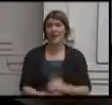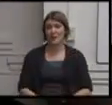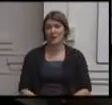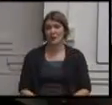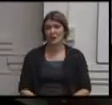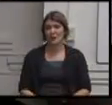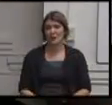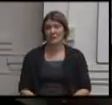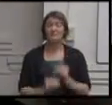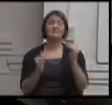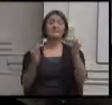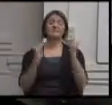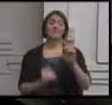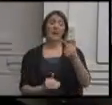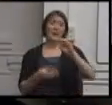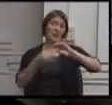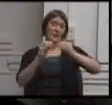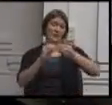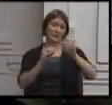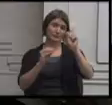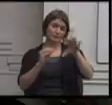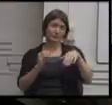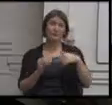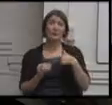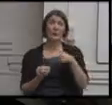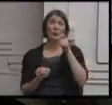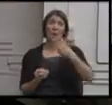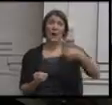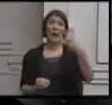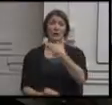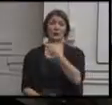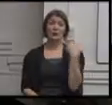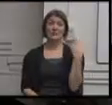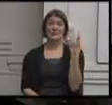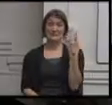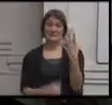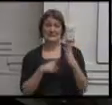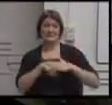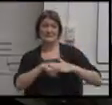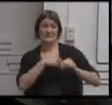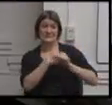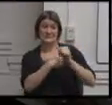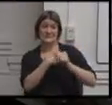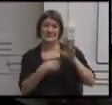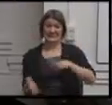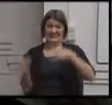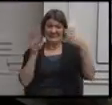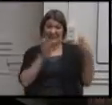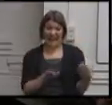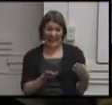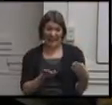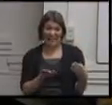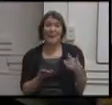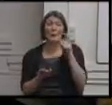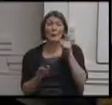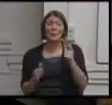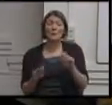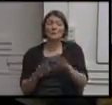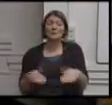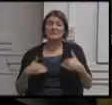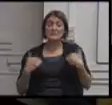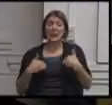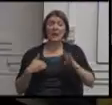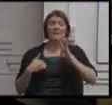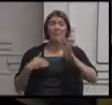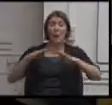Also, we're told that groups that are at the most risk for fire-related injuries and deaths include children that are 4